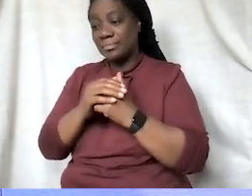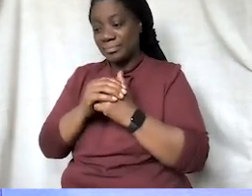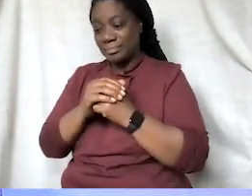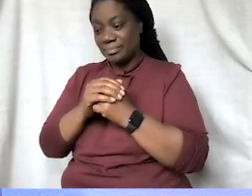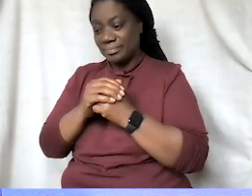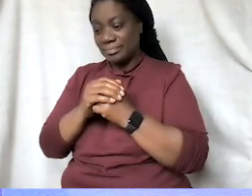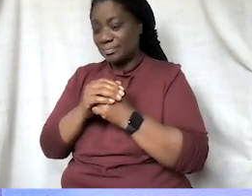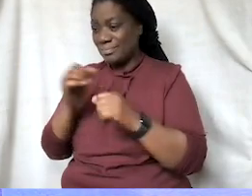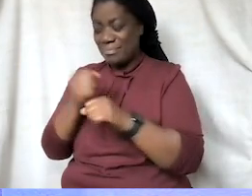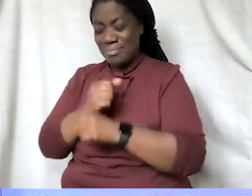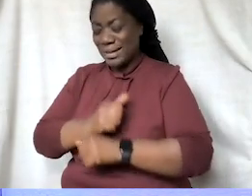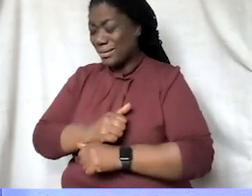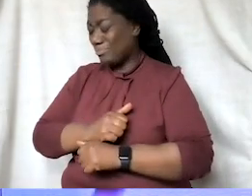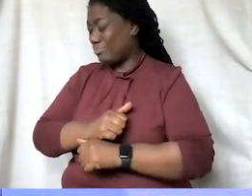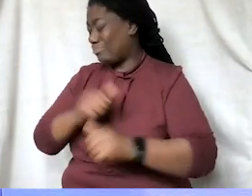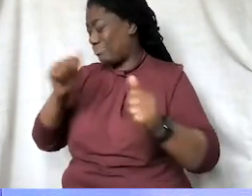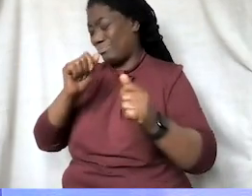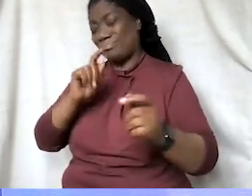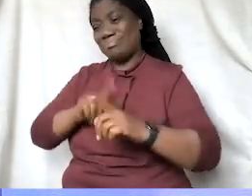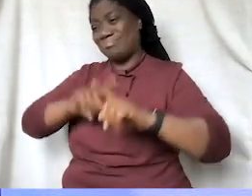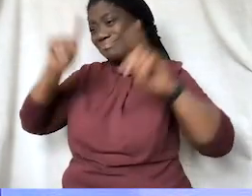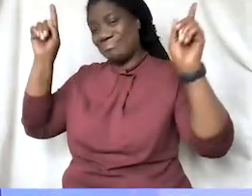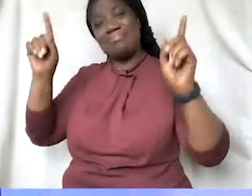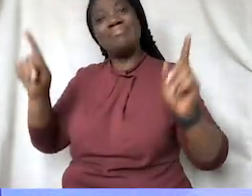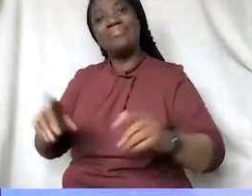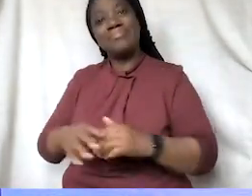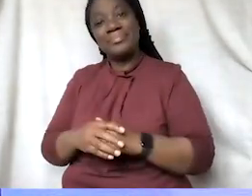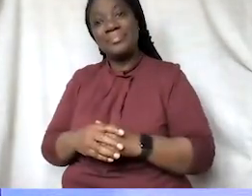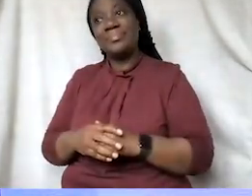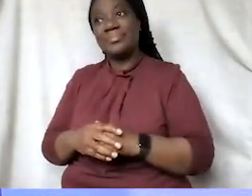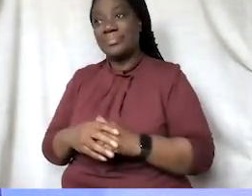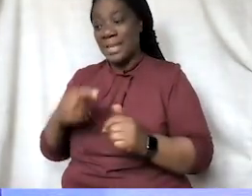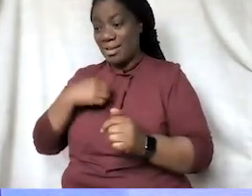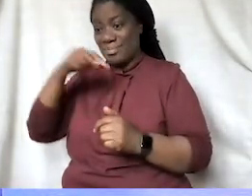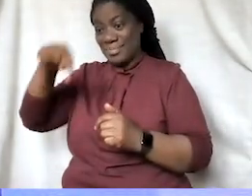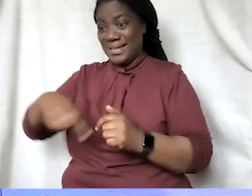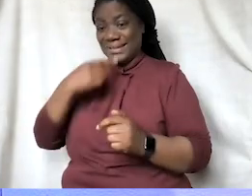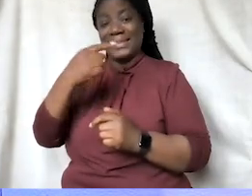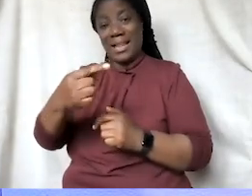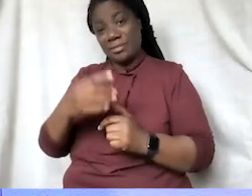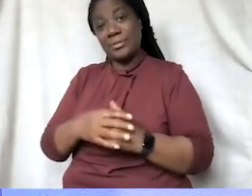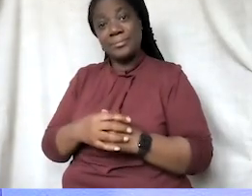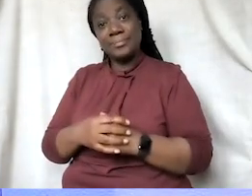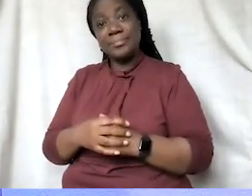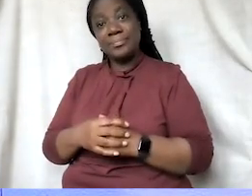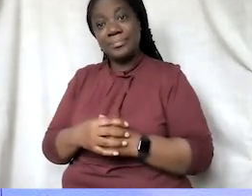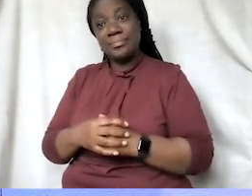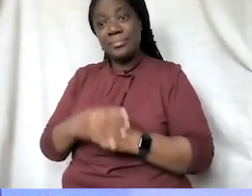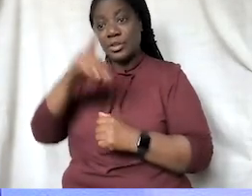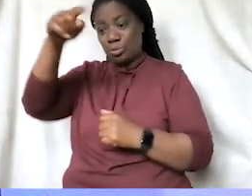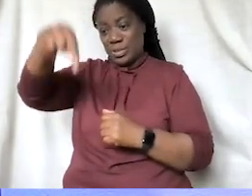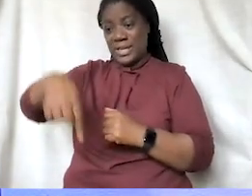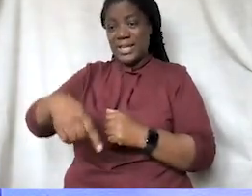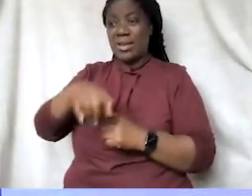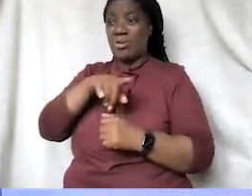a big difference in this world tonight. And I've come by to tell someone here that you are here